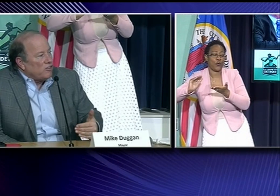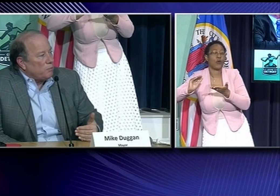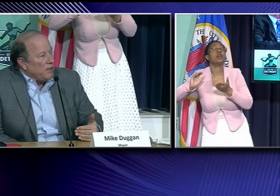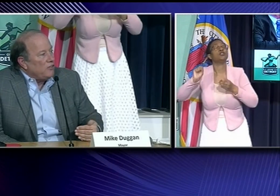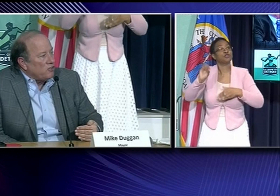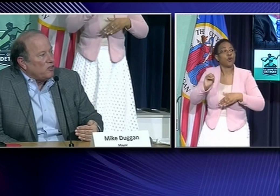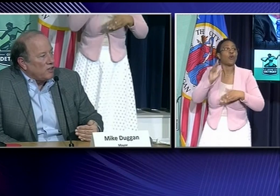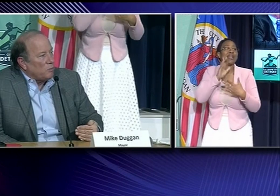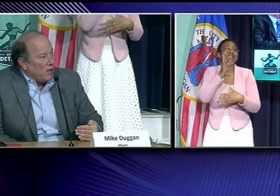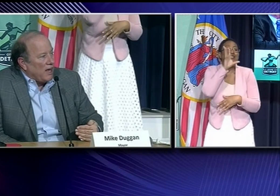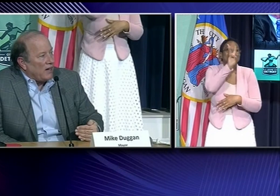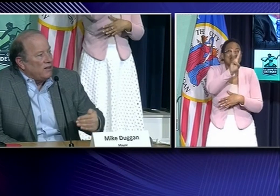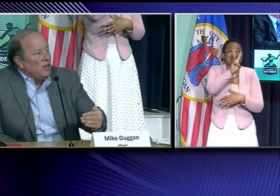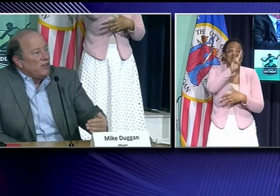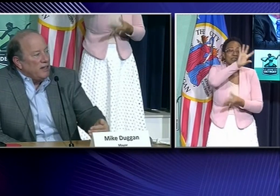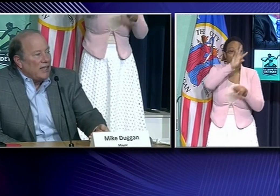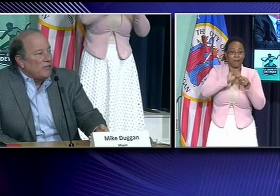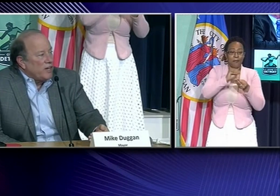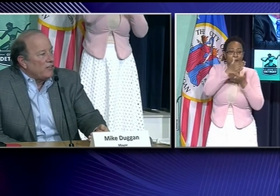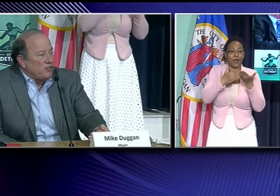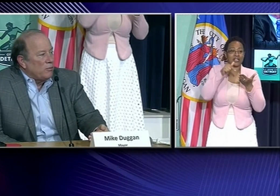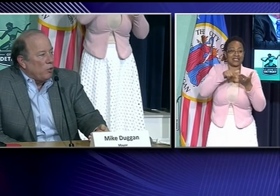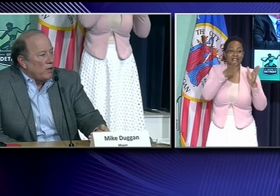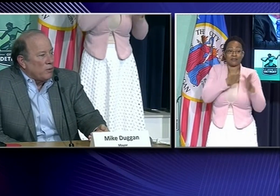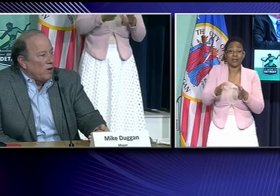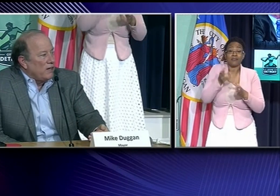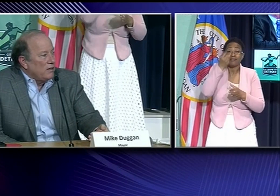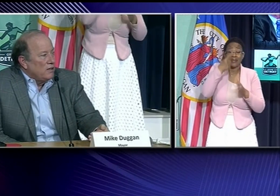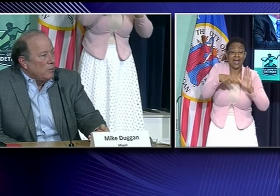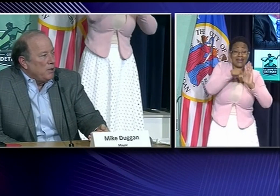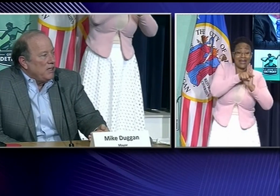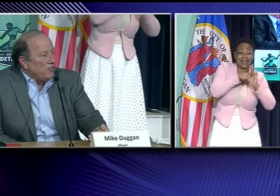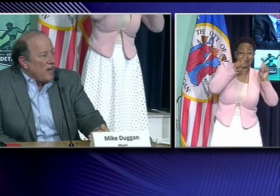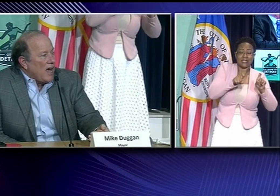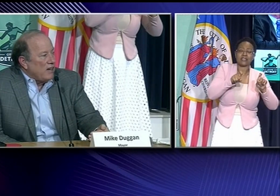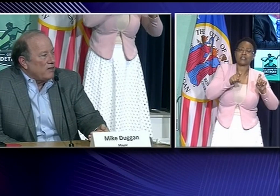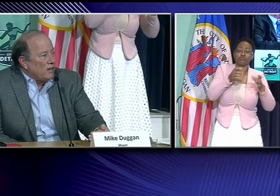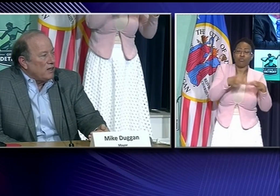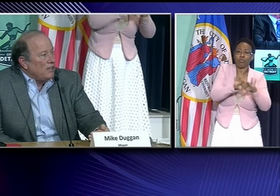there's 6 pieces to this plan. The negative test is an important one, but